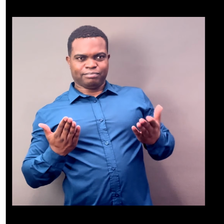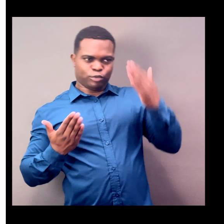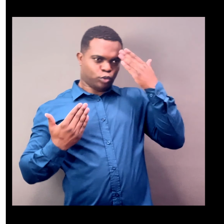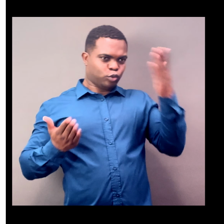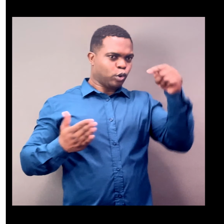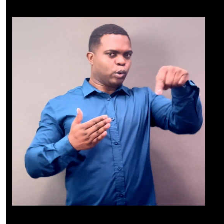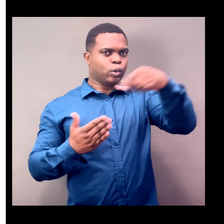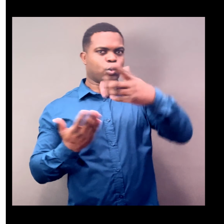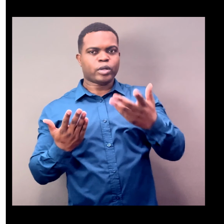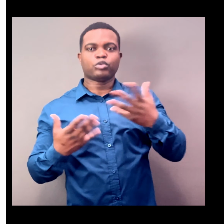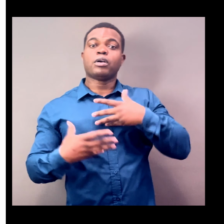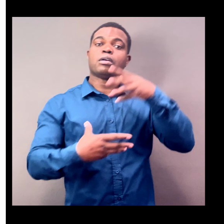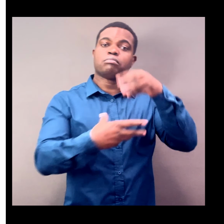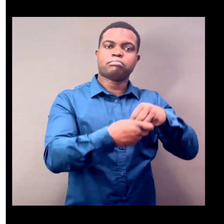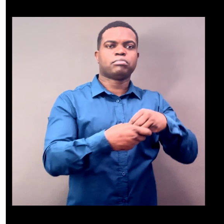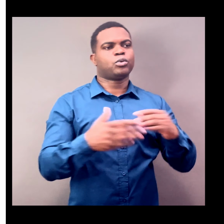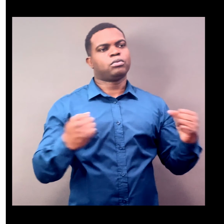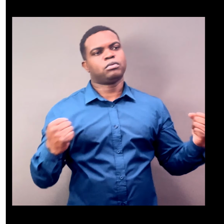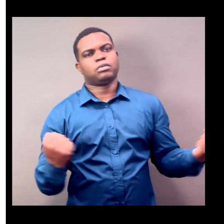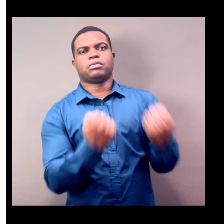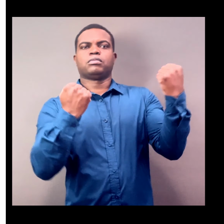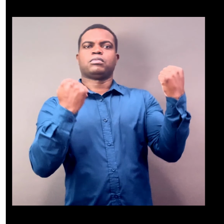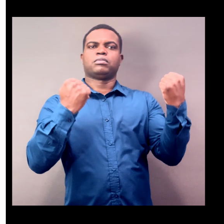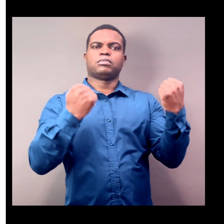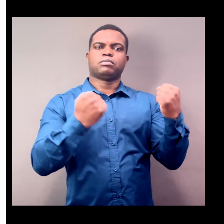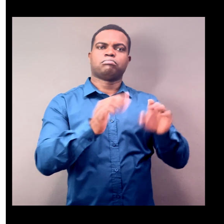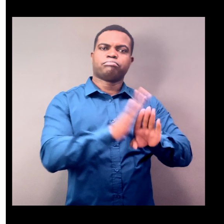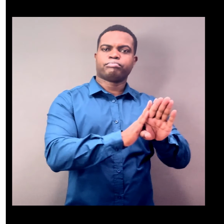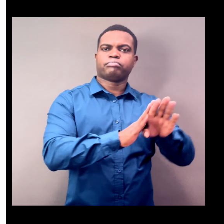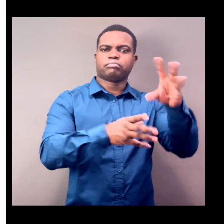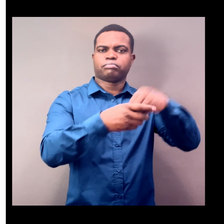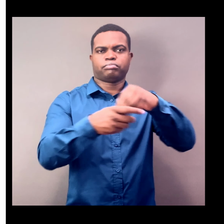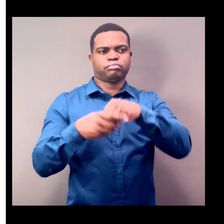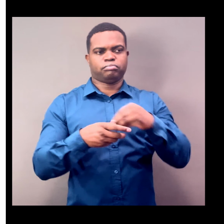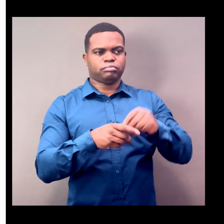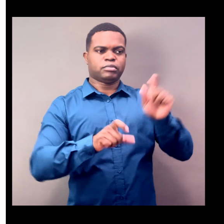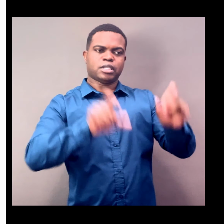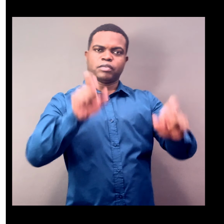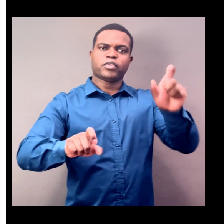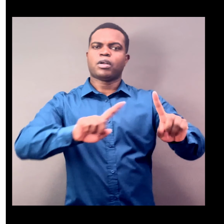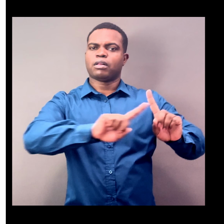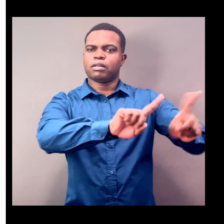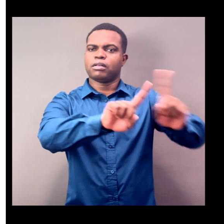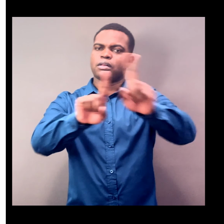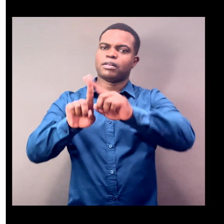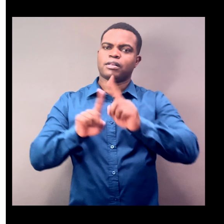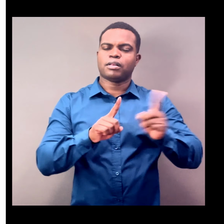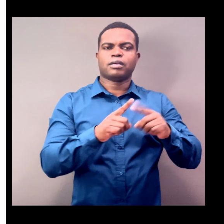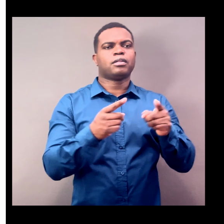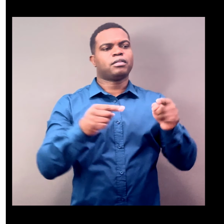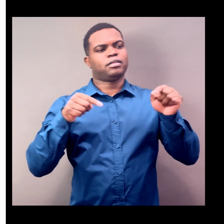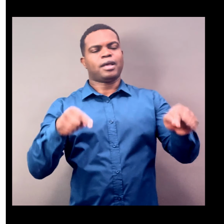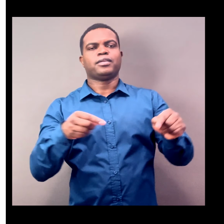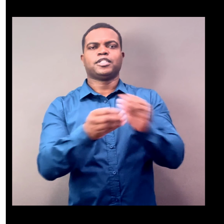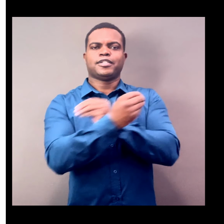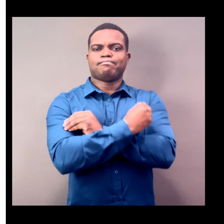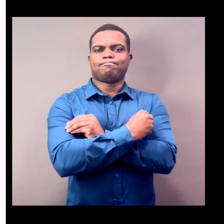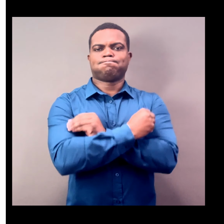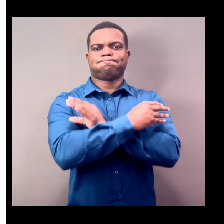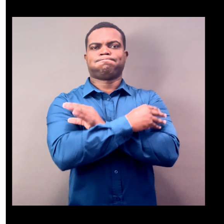community, especially civic participation, because it strengthens